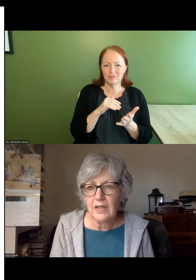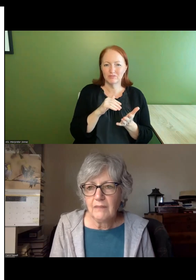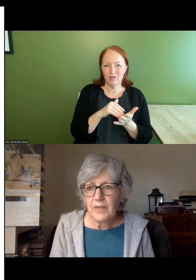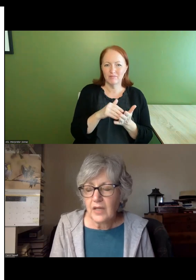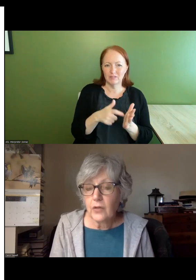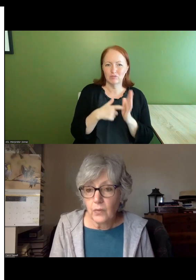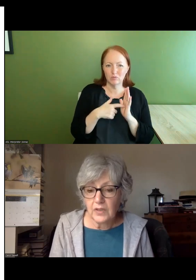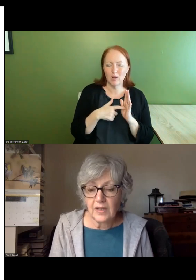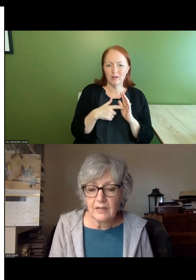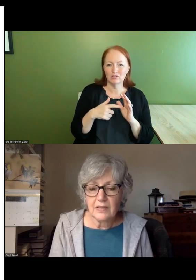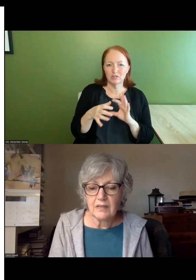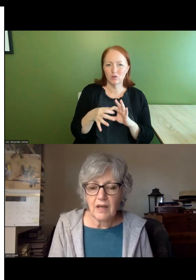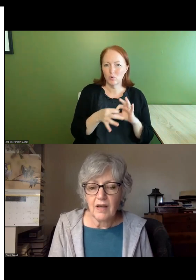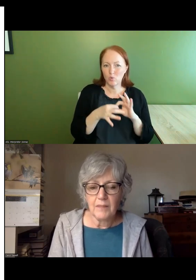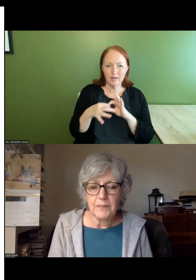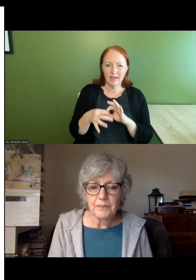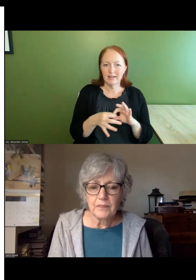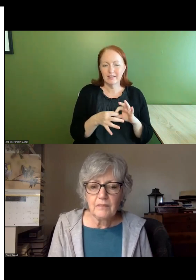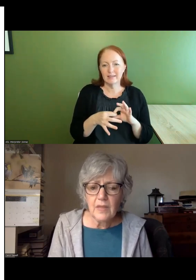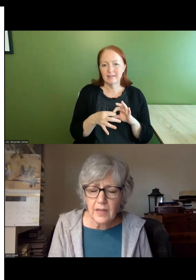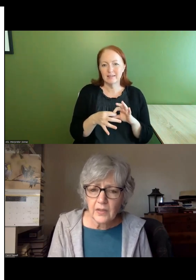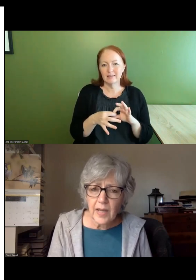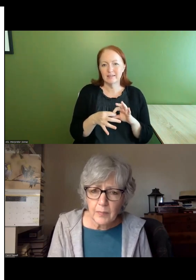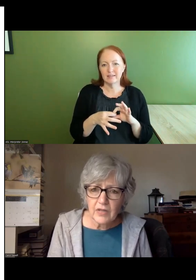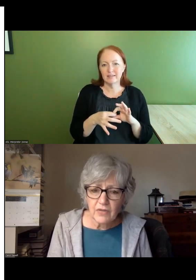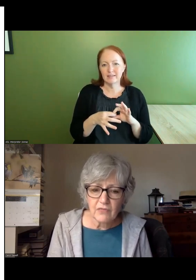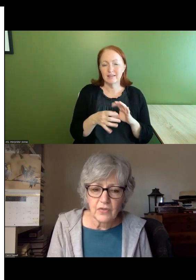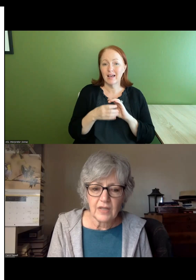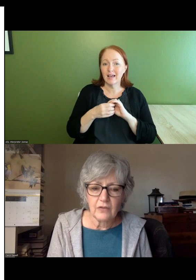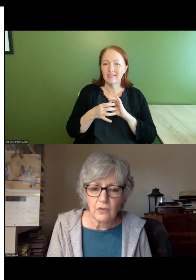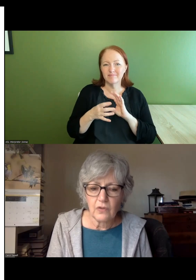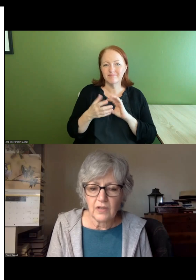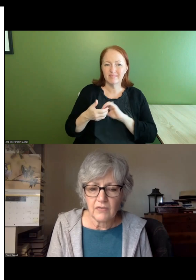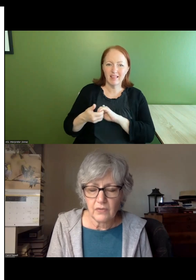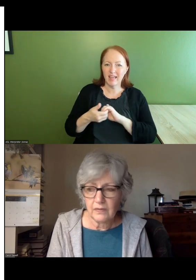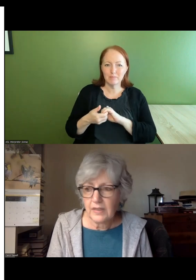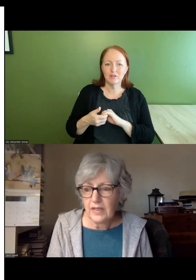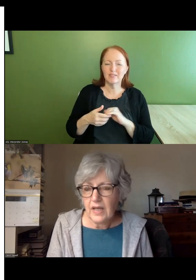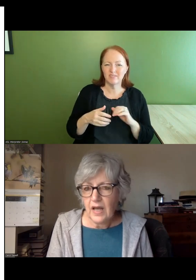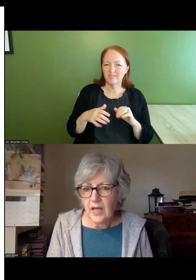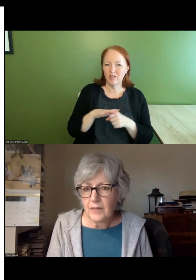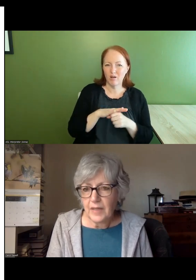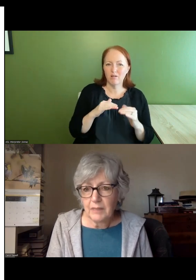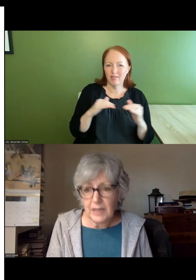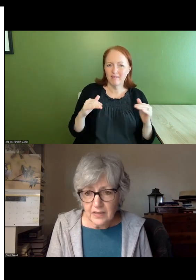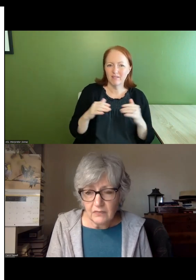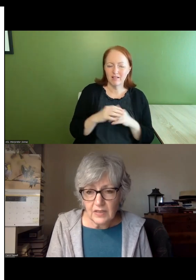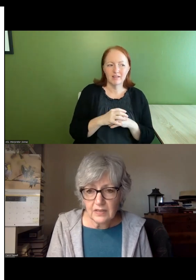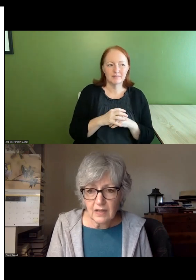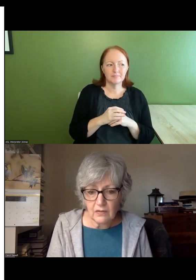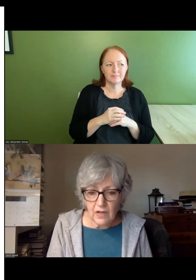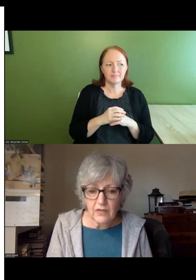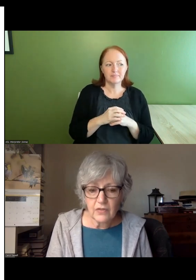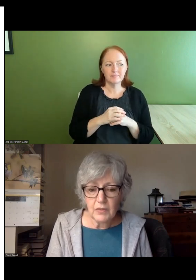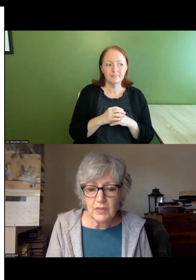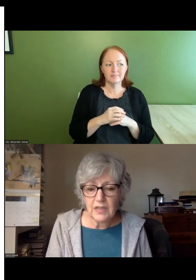require a coordinated and collaborative effort at the local level. And because of this,